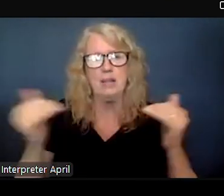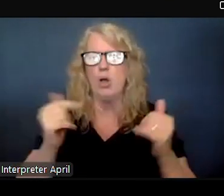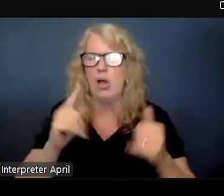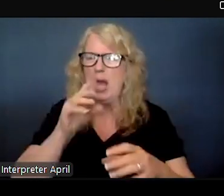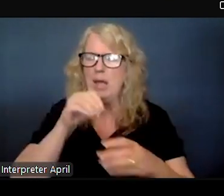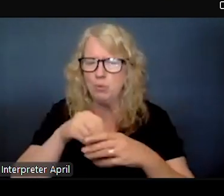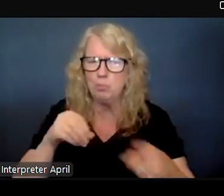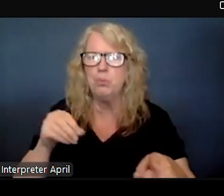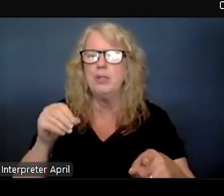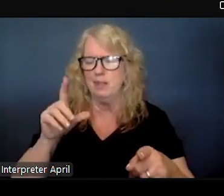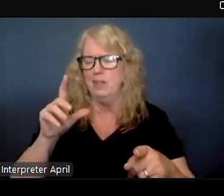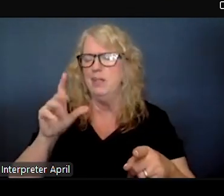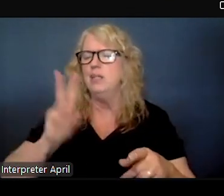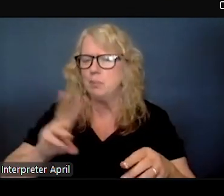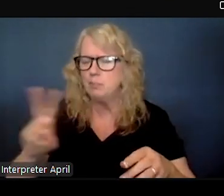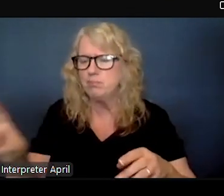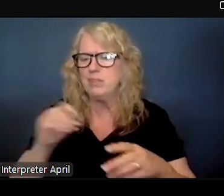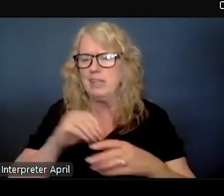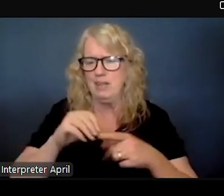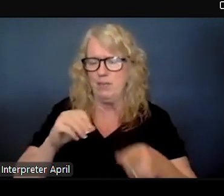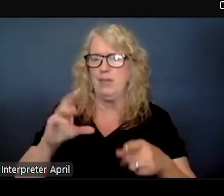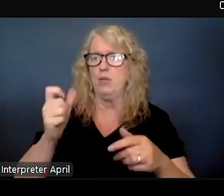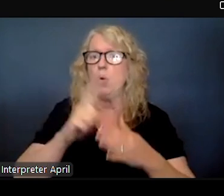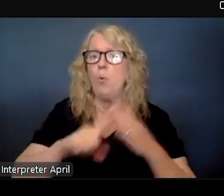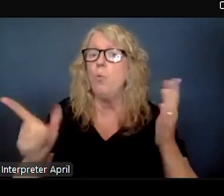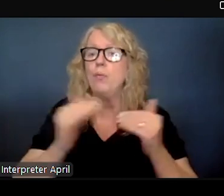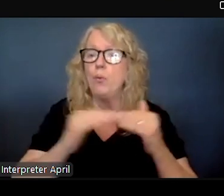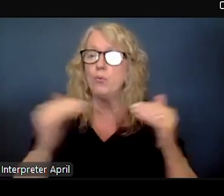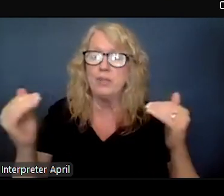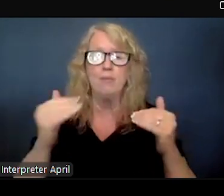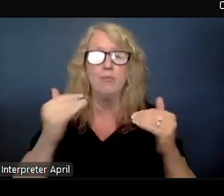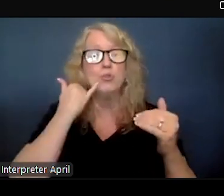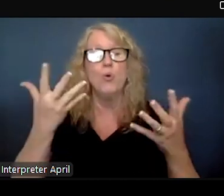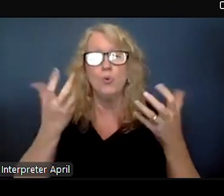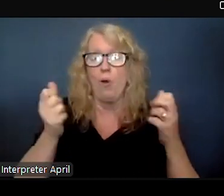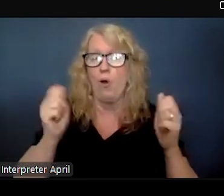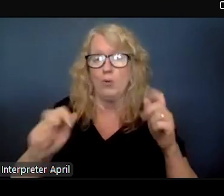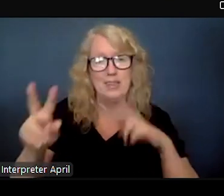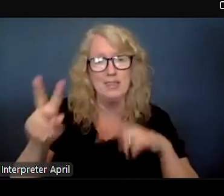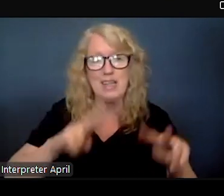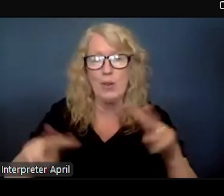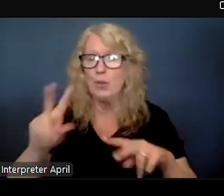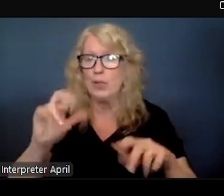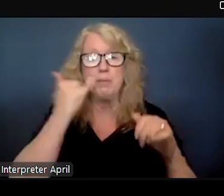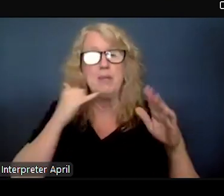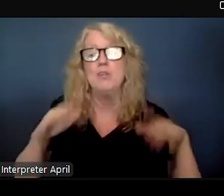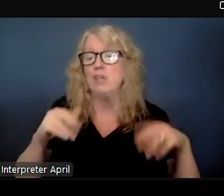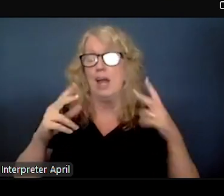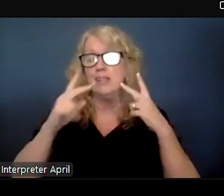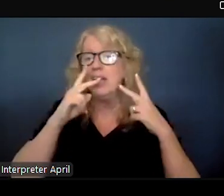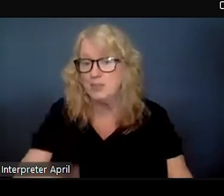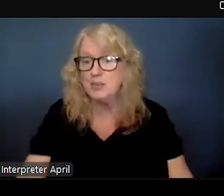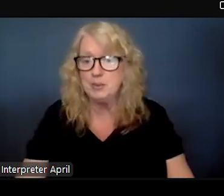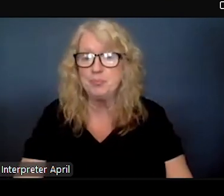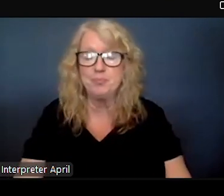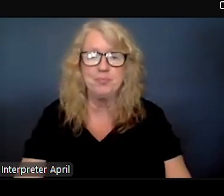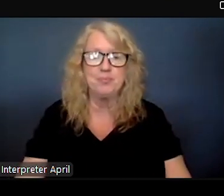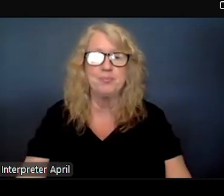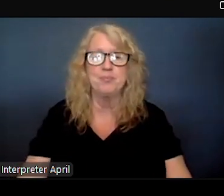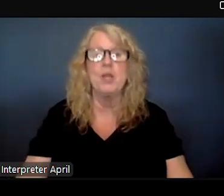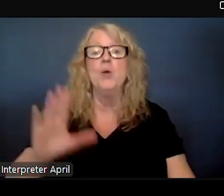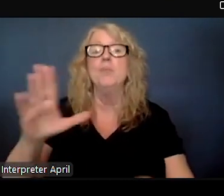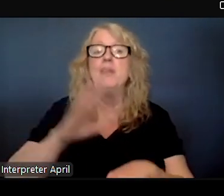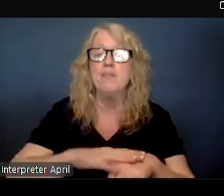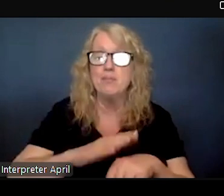links in the chat based on what those levels are, so everybody can take a look if you haven't seen those as well. But just to flag,